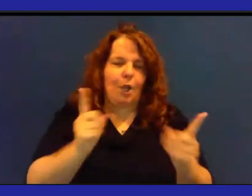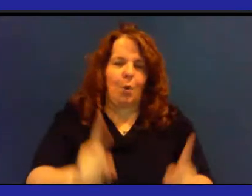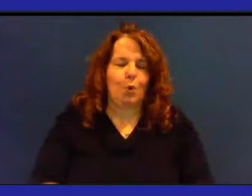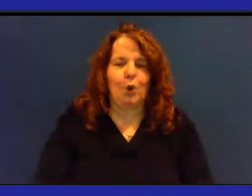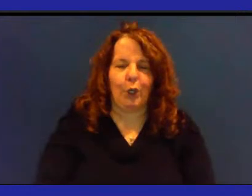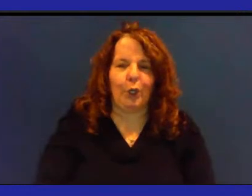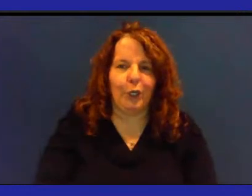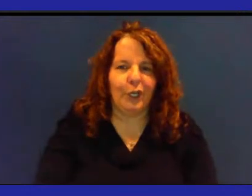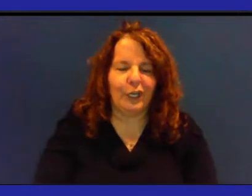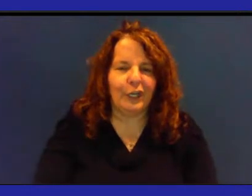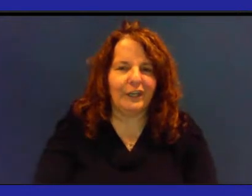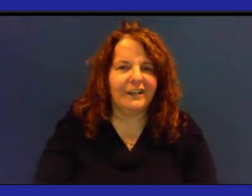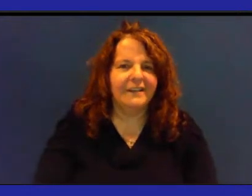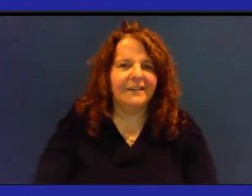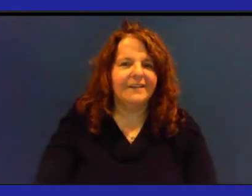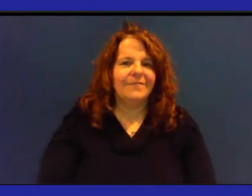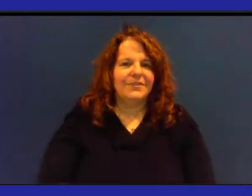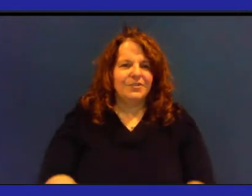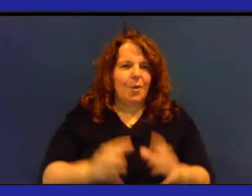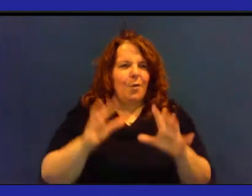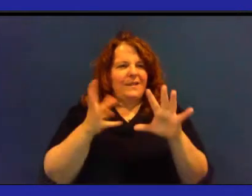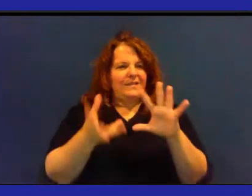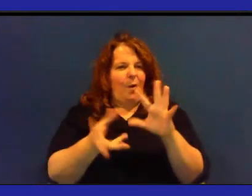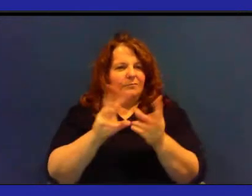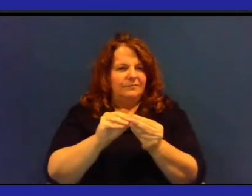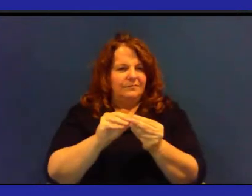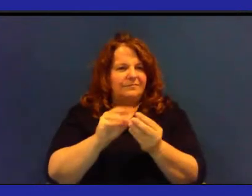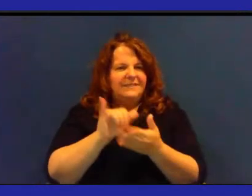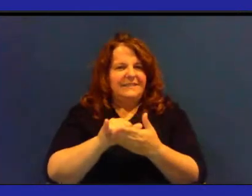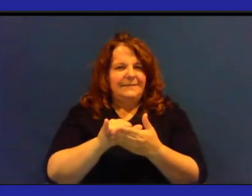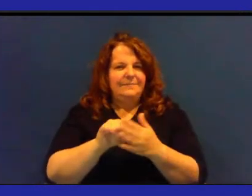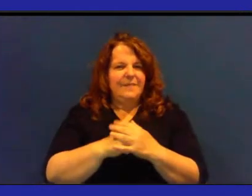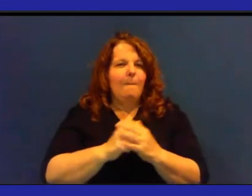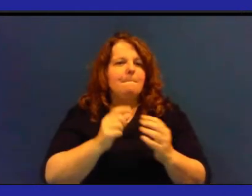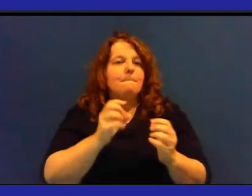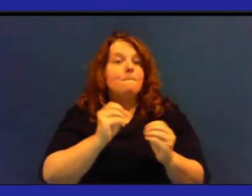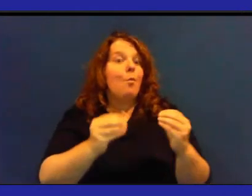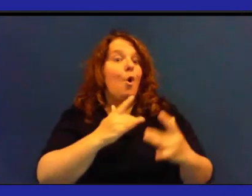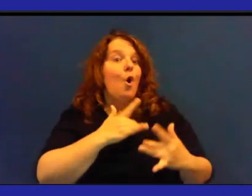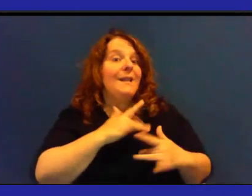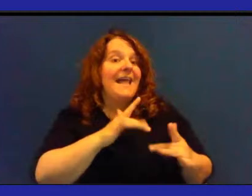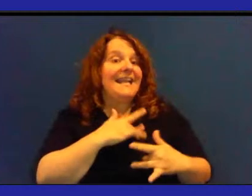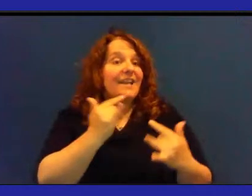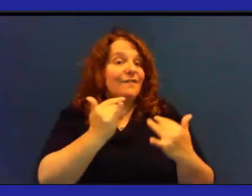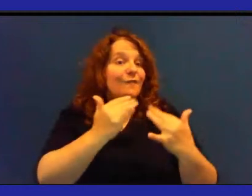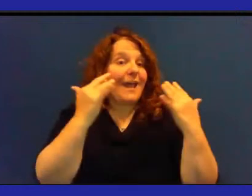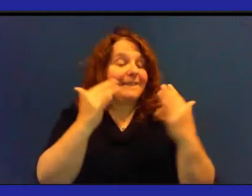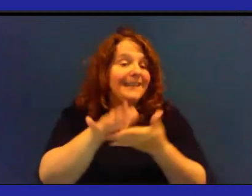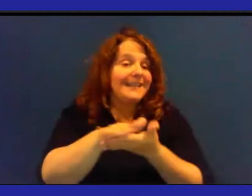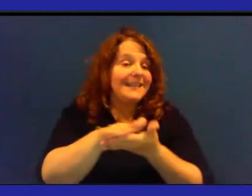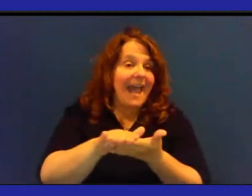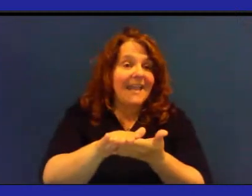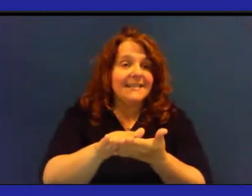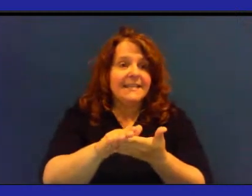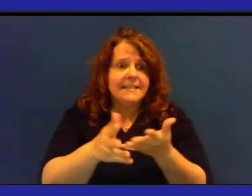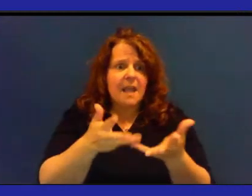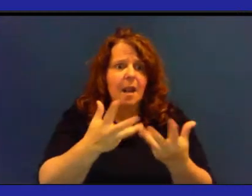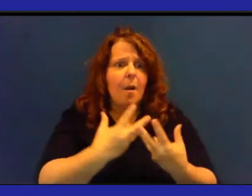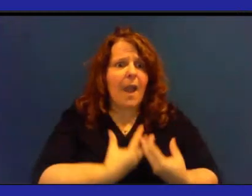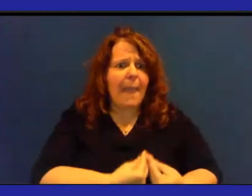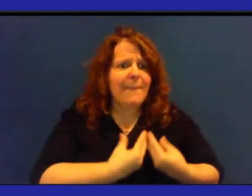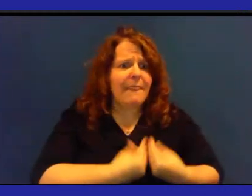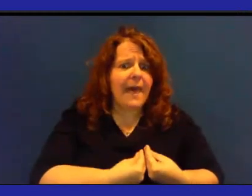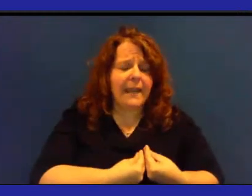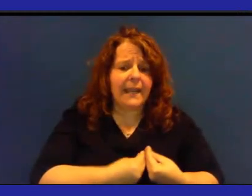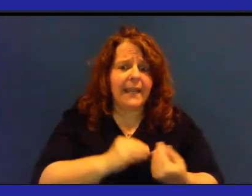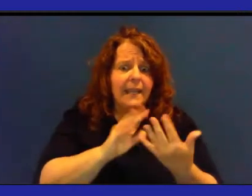all kind of captured in that. You're more likely to be friendly, nice, and empathetic and kind towards your patients if